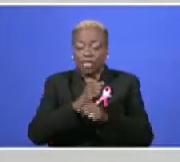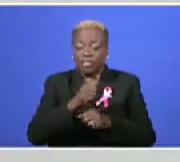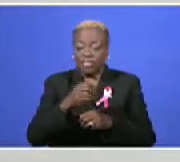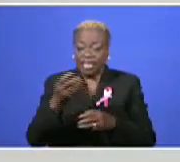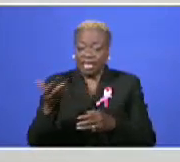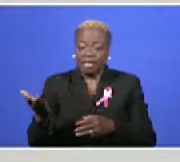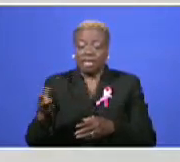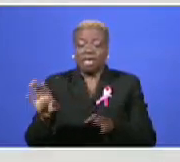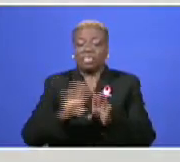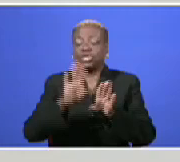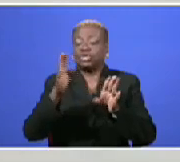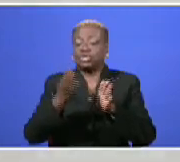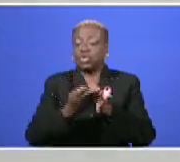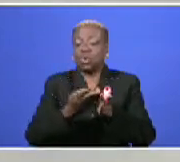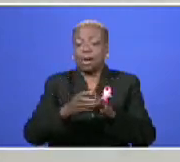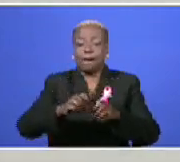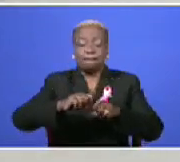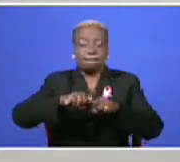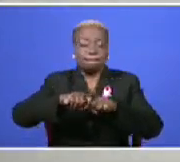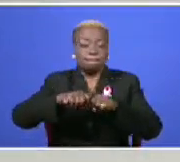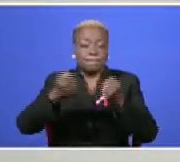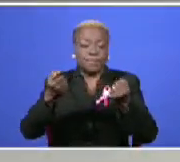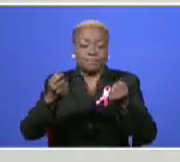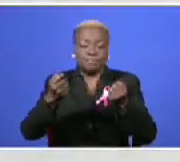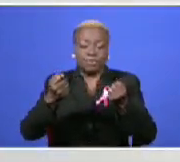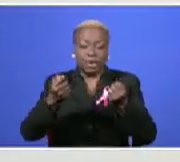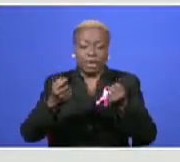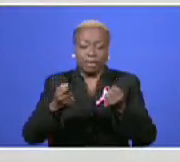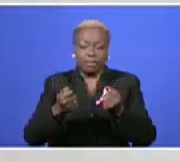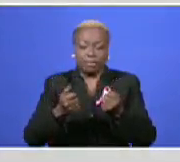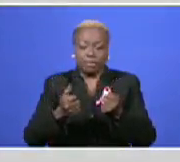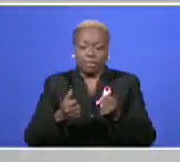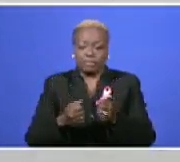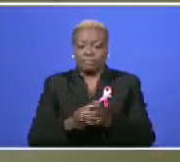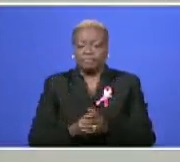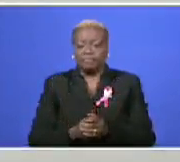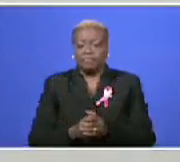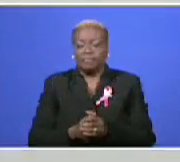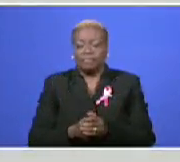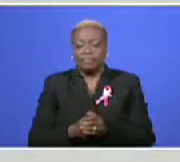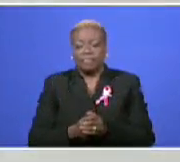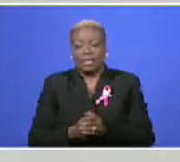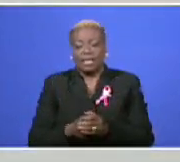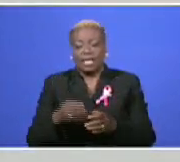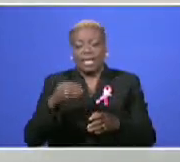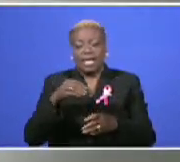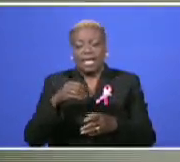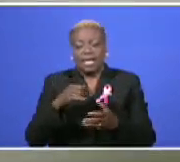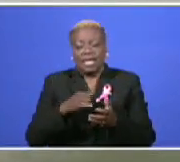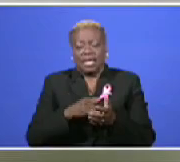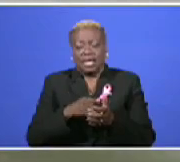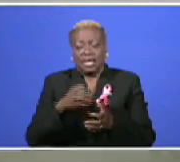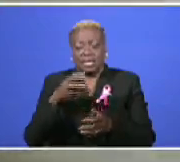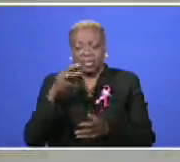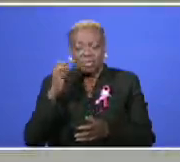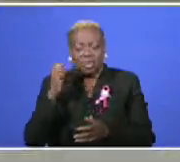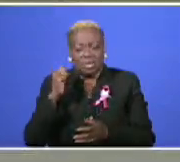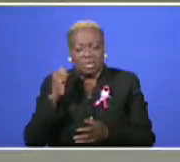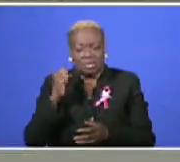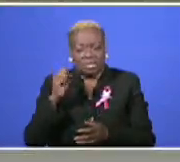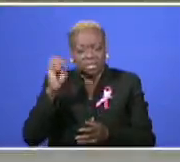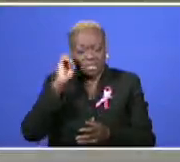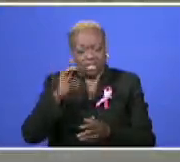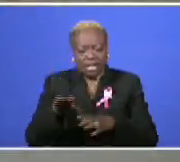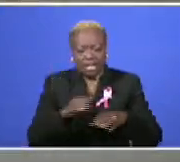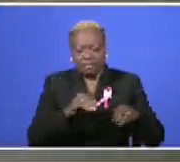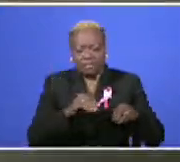Another shelter she thought would be a safe haven was compromised after the roof was torn from the top floor. They were checking the pockets in the sheetrock